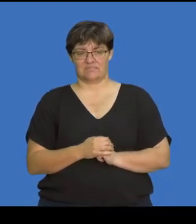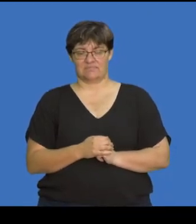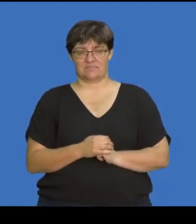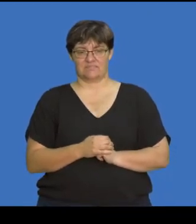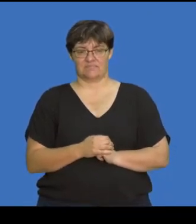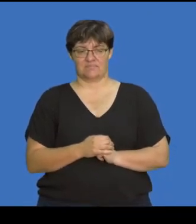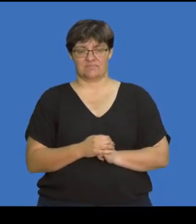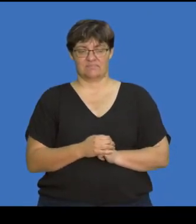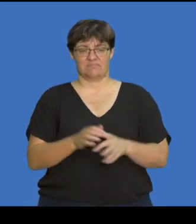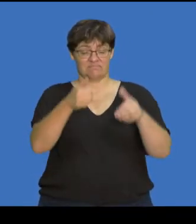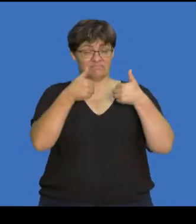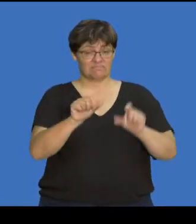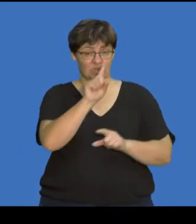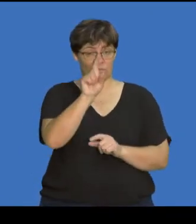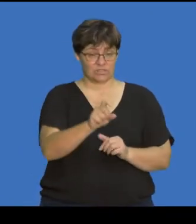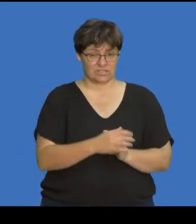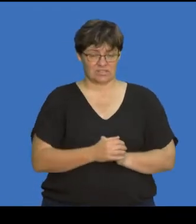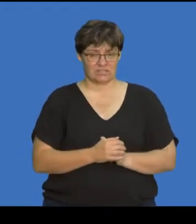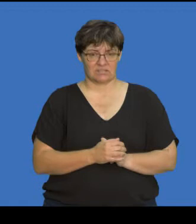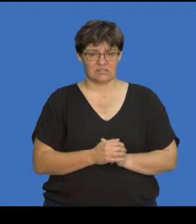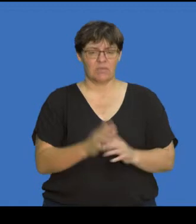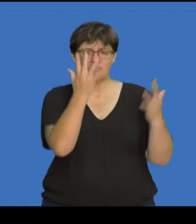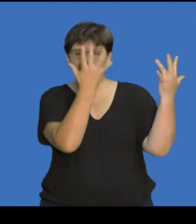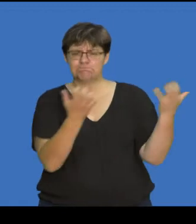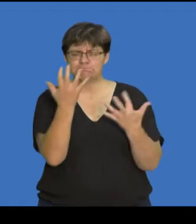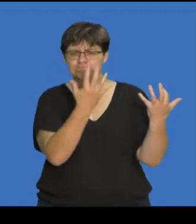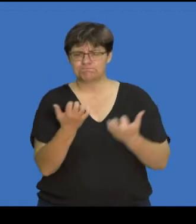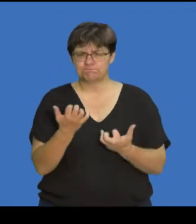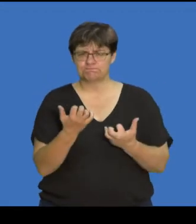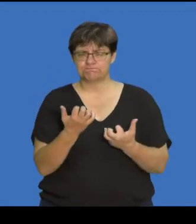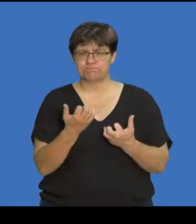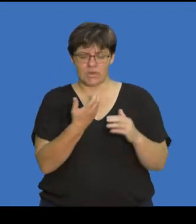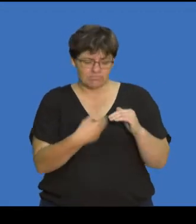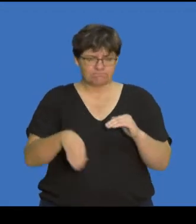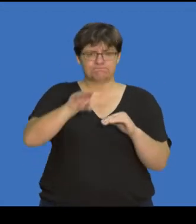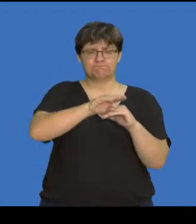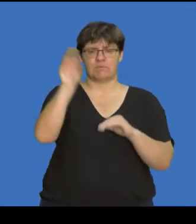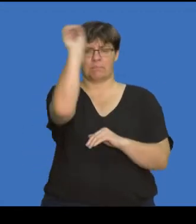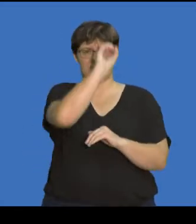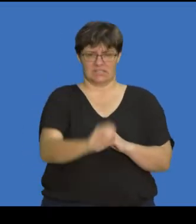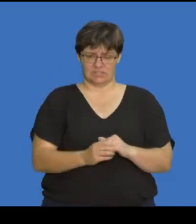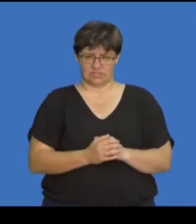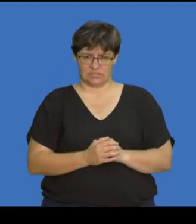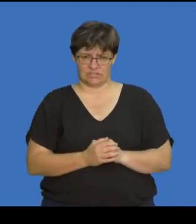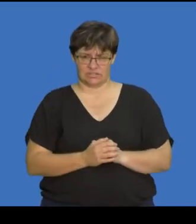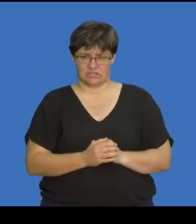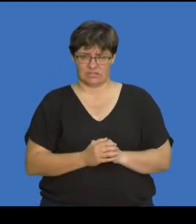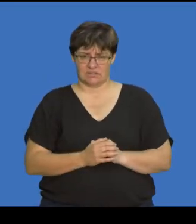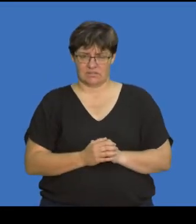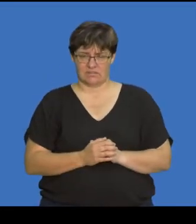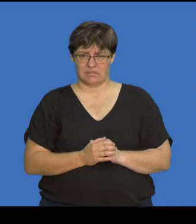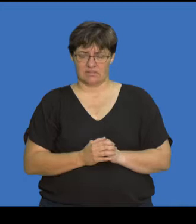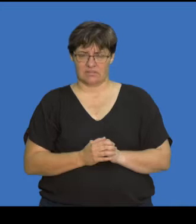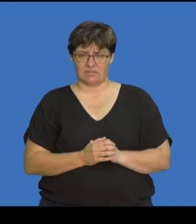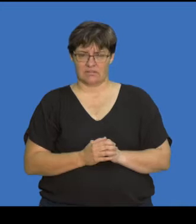The next question says, calculate the markup percentage. That means,